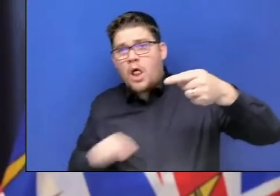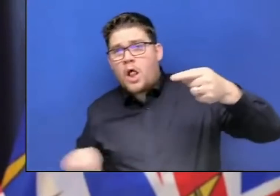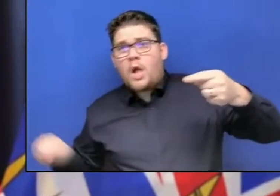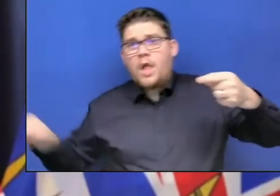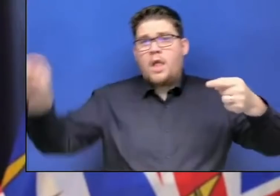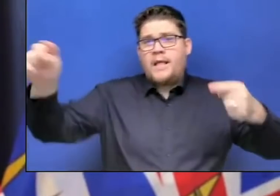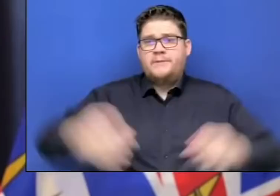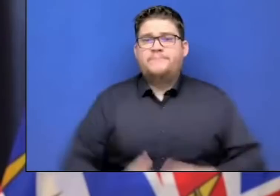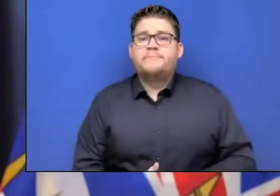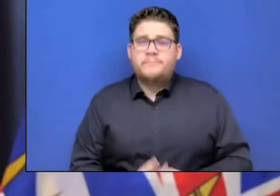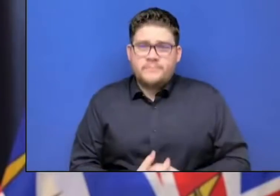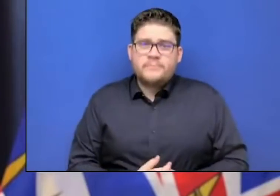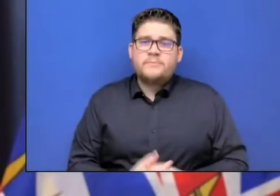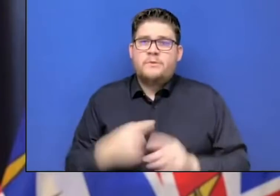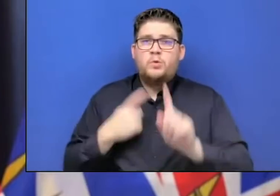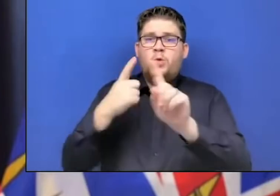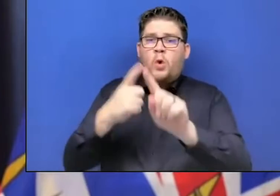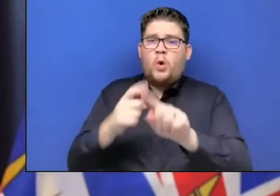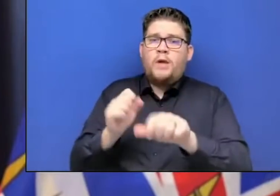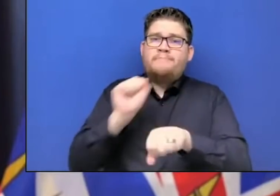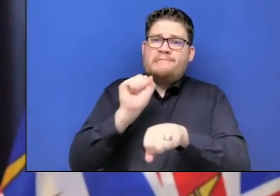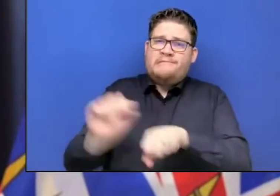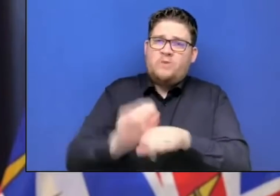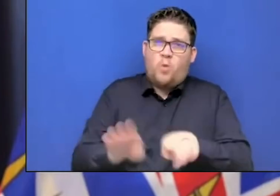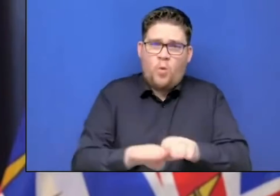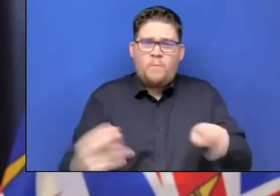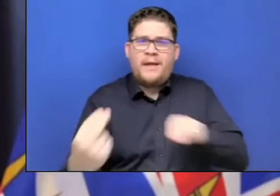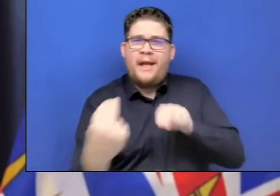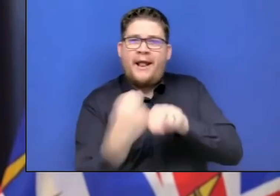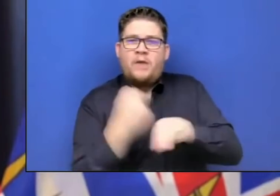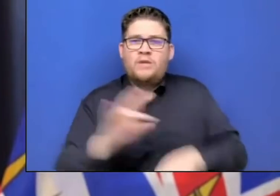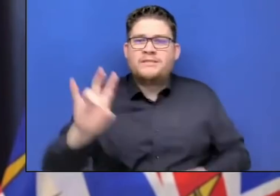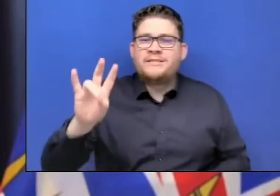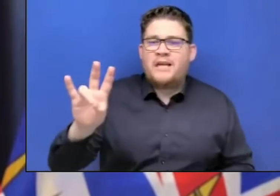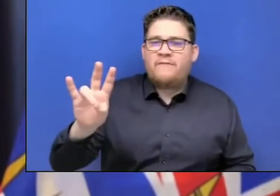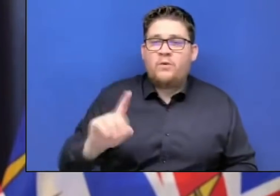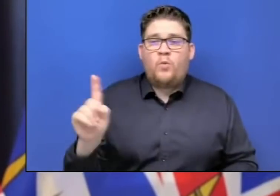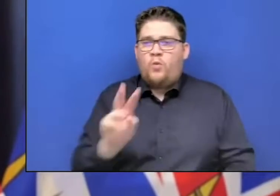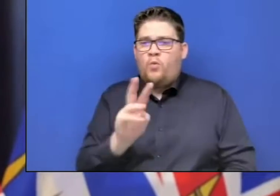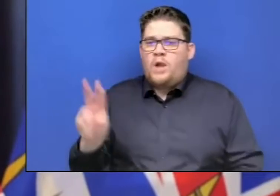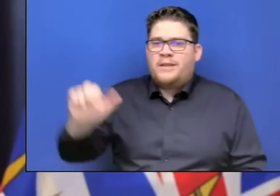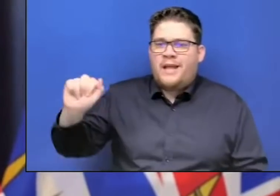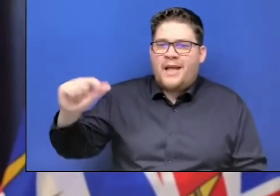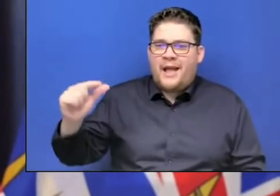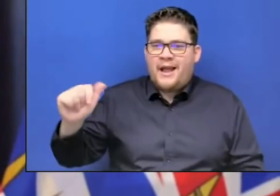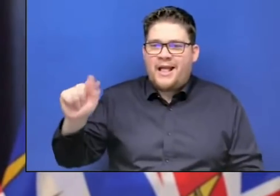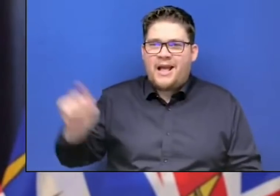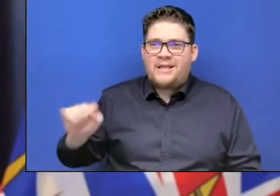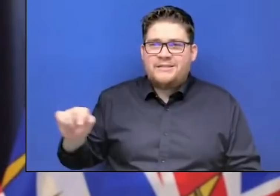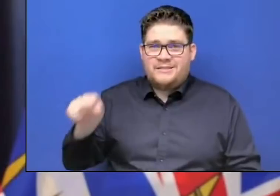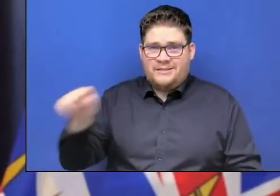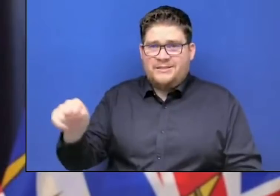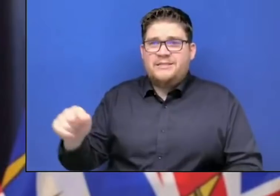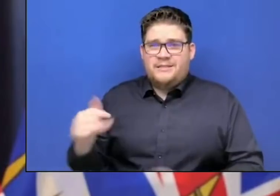routes along Highway 7 west of Agassiz. Emergency vehicle access was established yesterday, as I updated people. And I'm pleased to